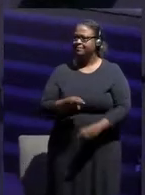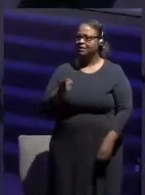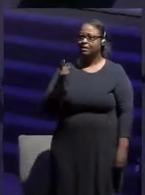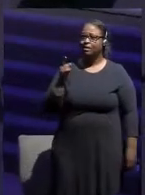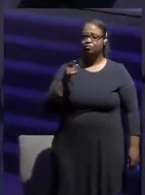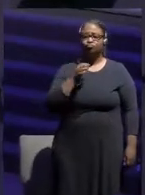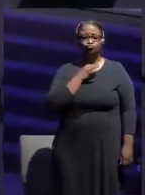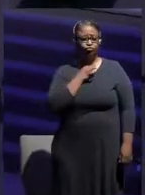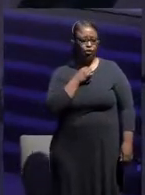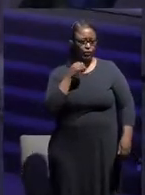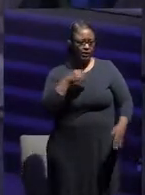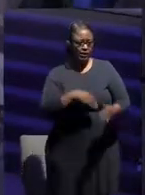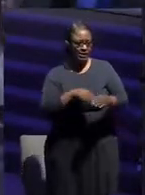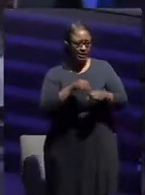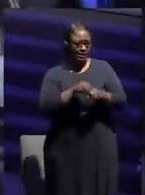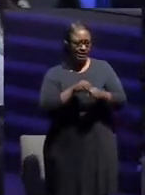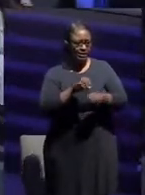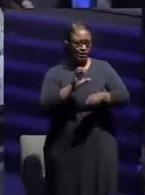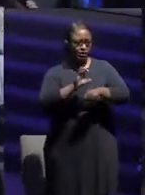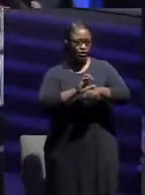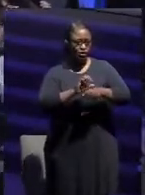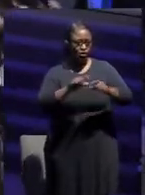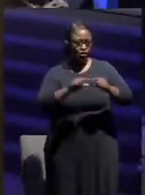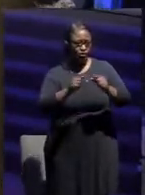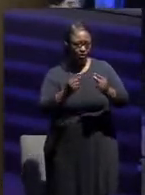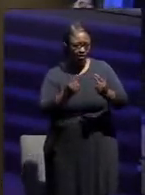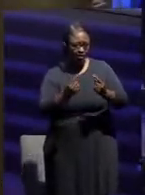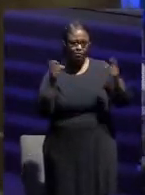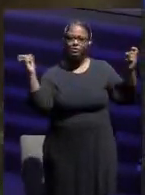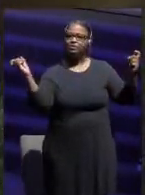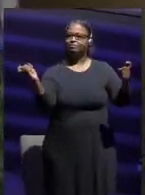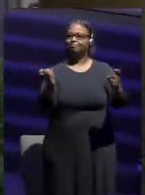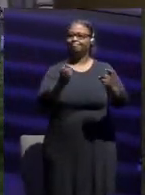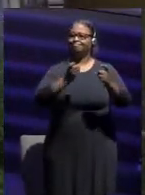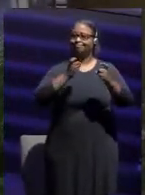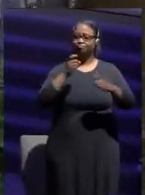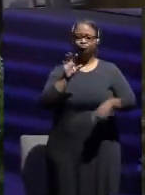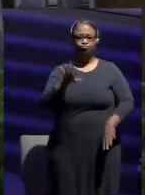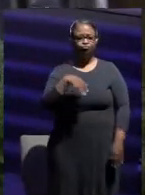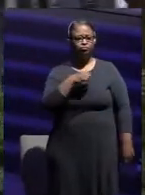Pentecost. Well, are you in the church?